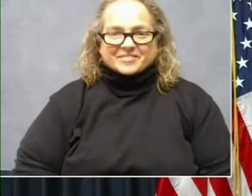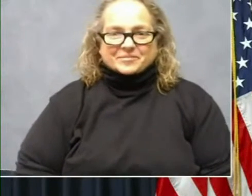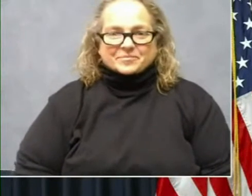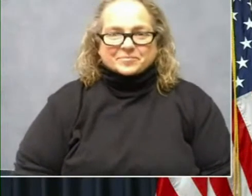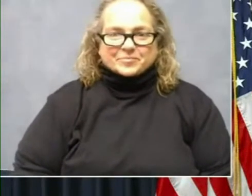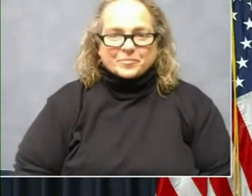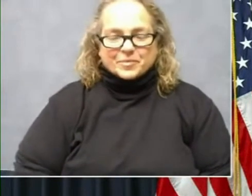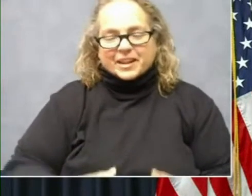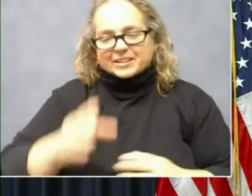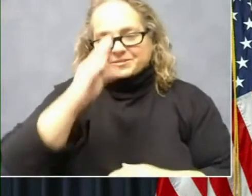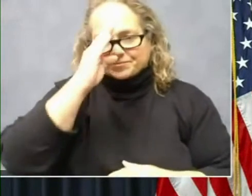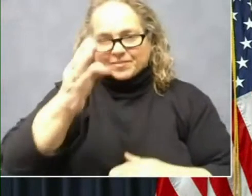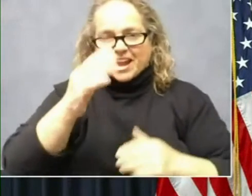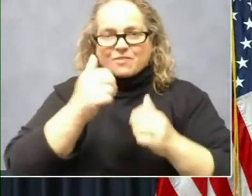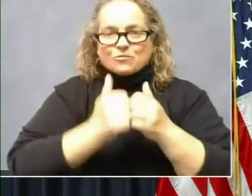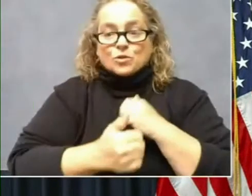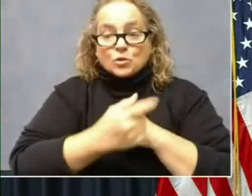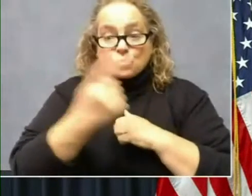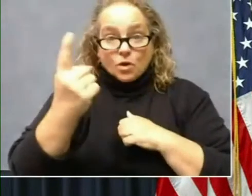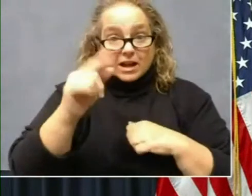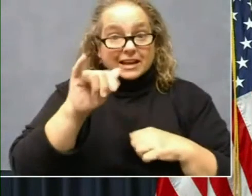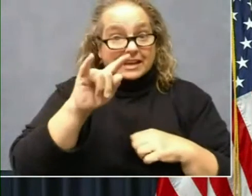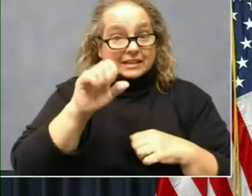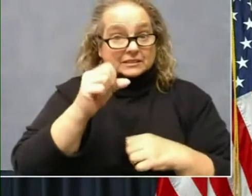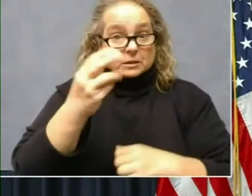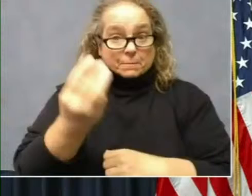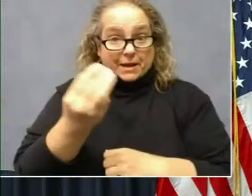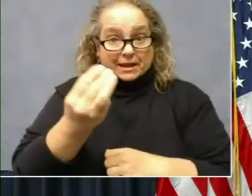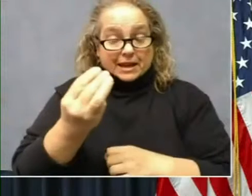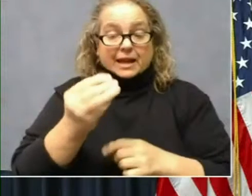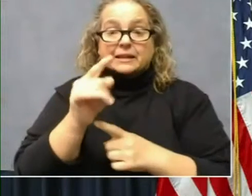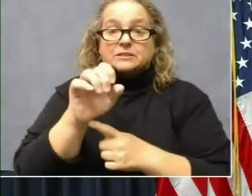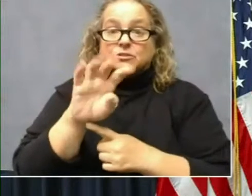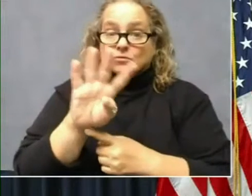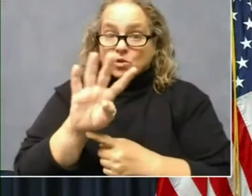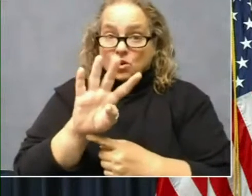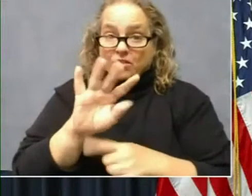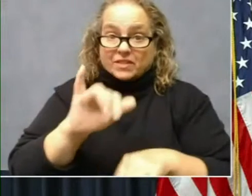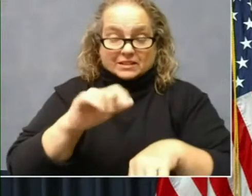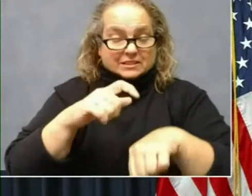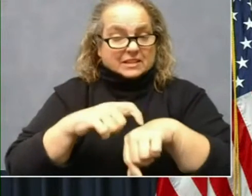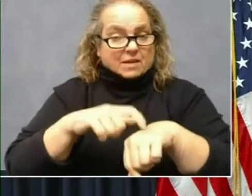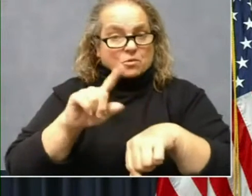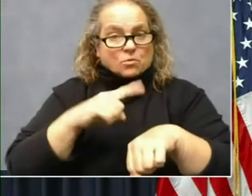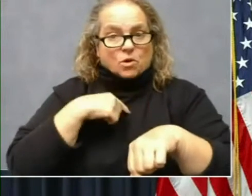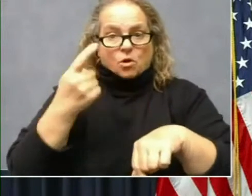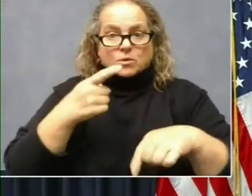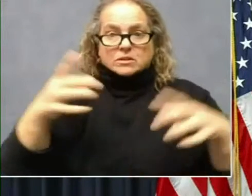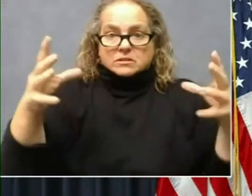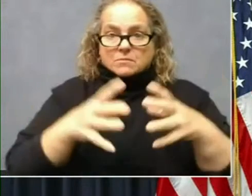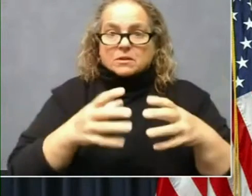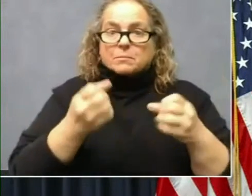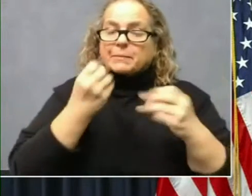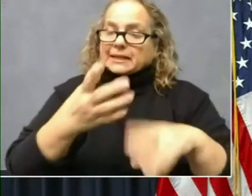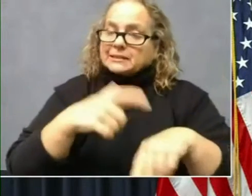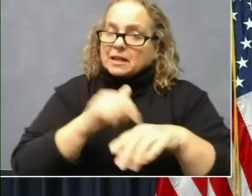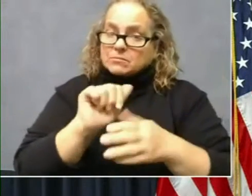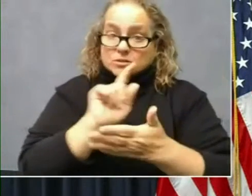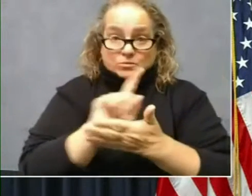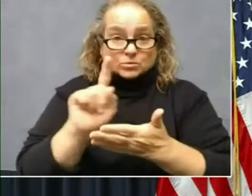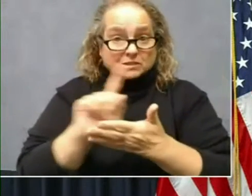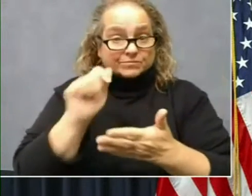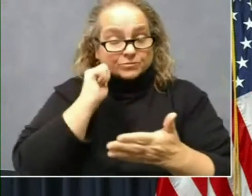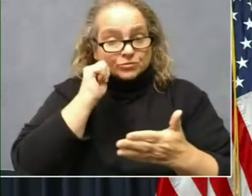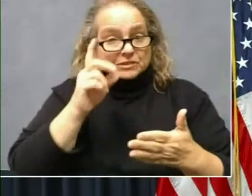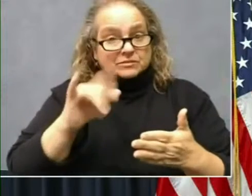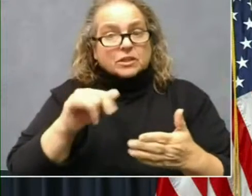Hi, everybody. It's Monday. It's 4 p.m. It's that time we come together many times a week and remember that we're going to get